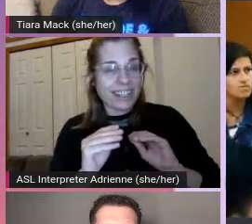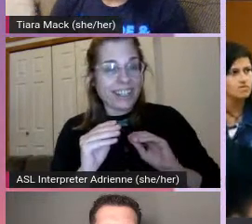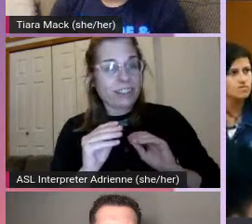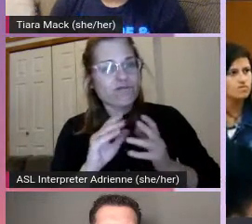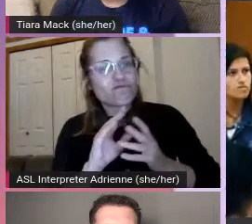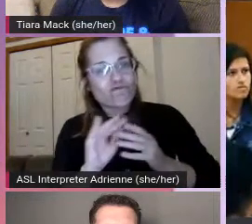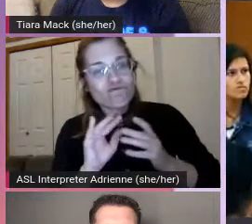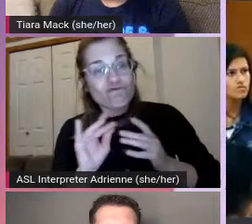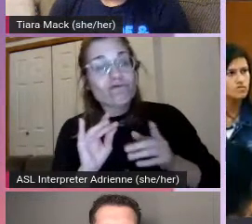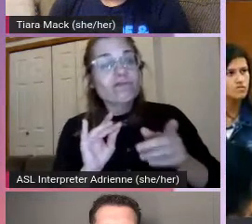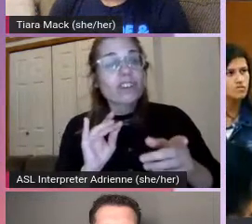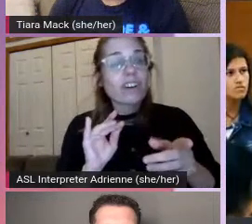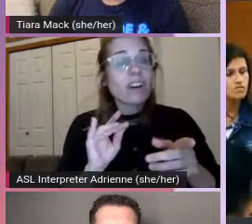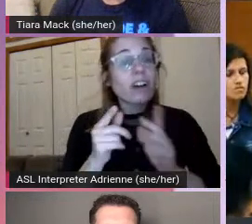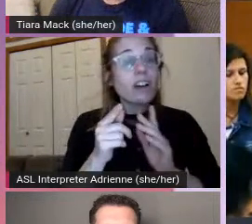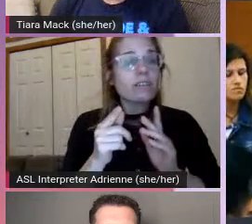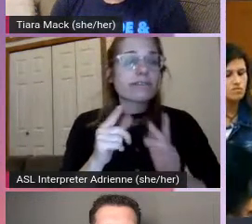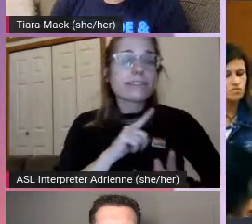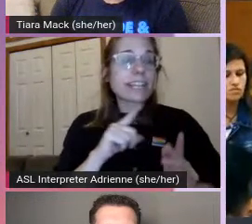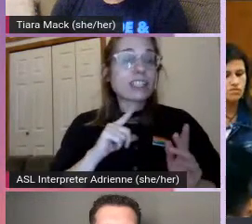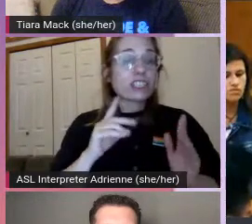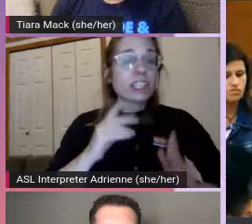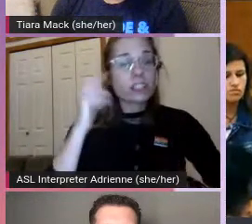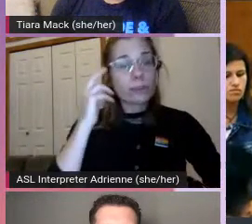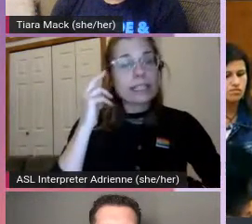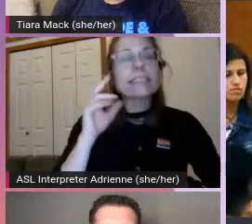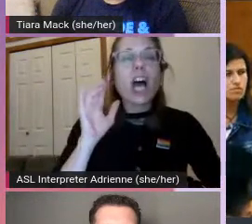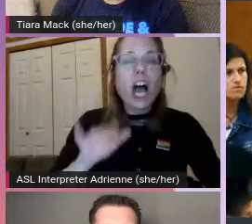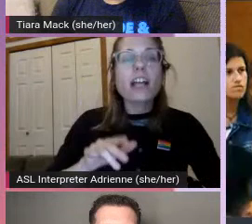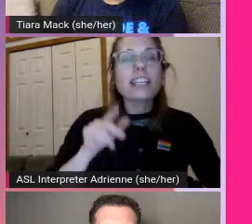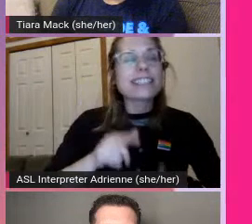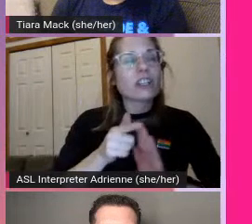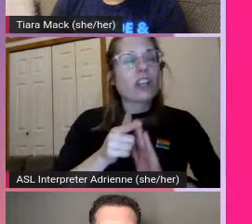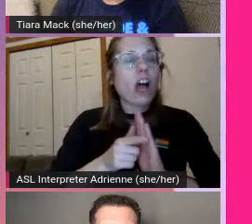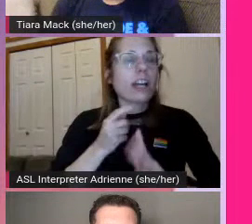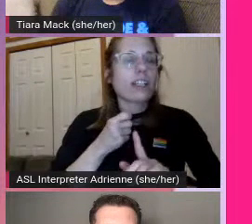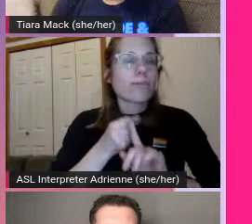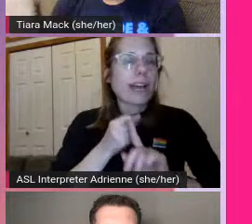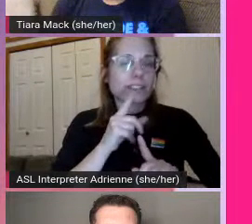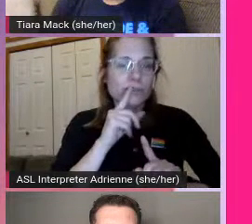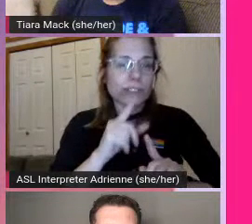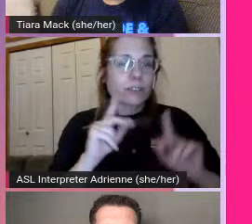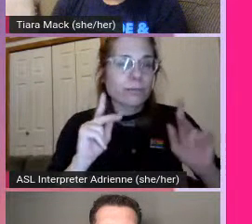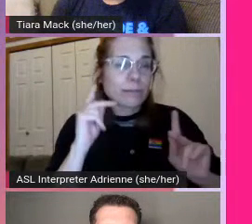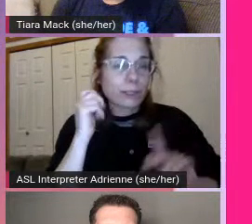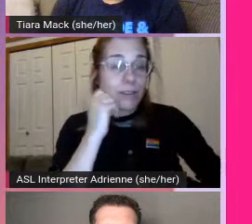impacted. Next slide, please.